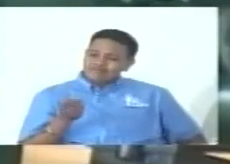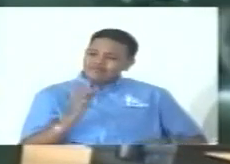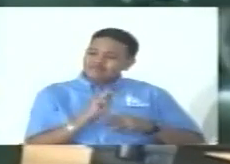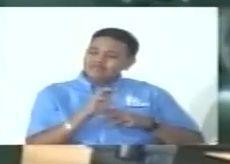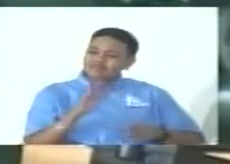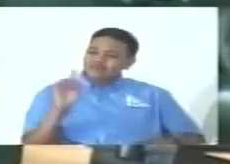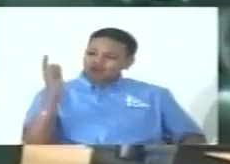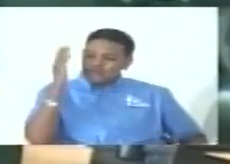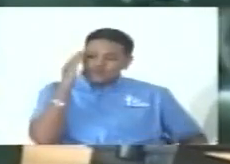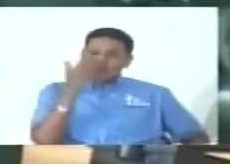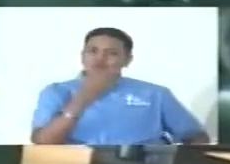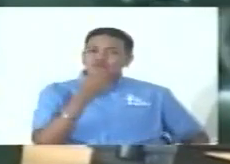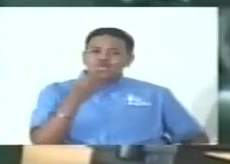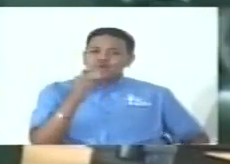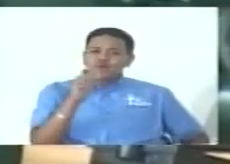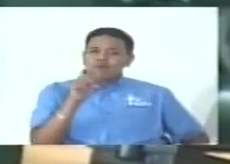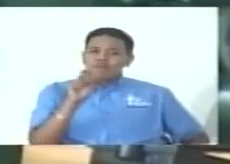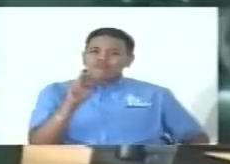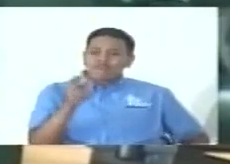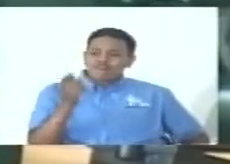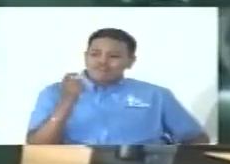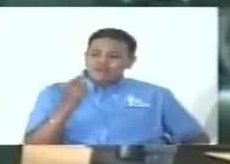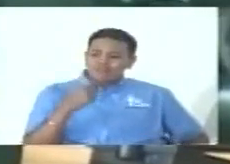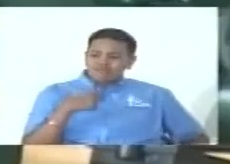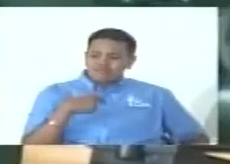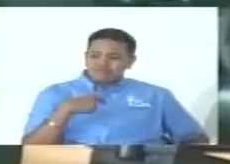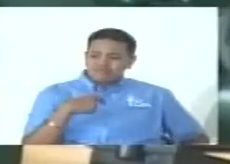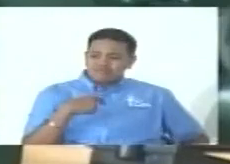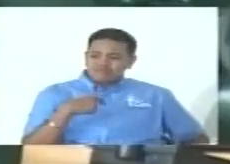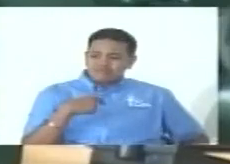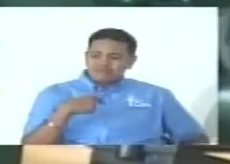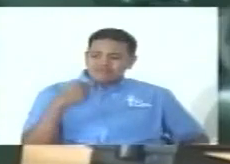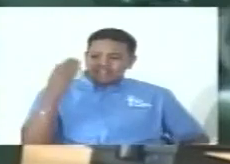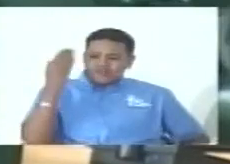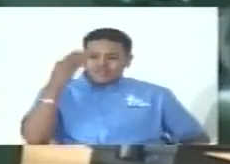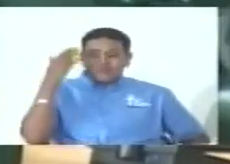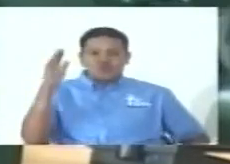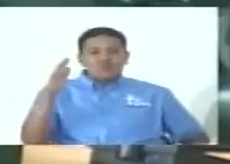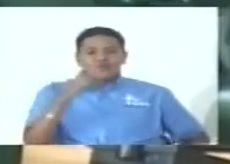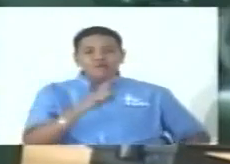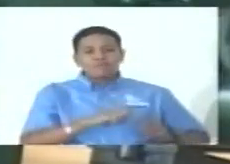know Humphrey from? Me no know Humphrey, but him have him name tag.